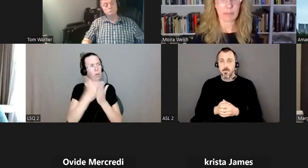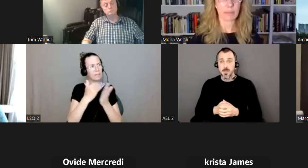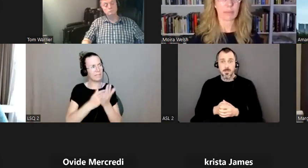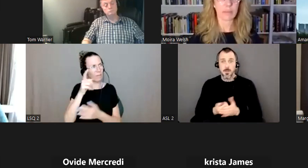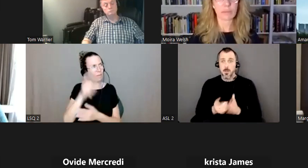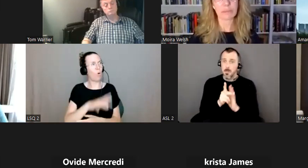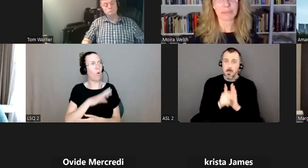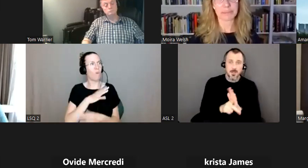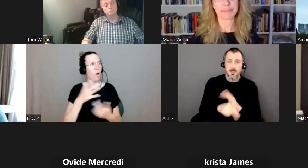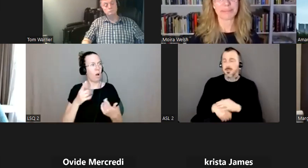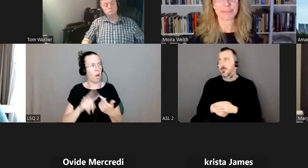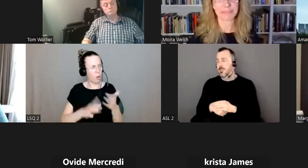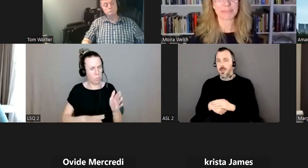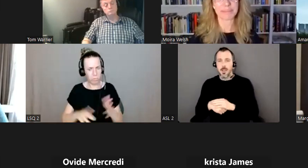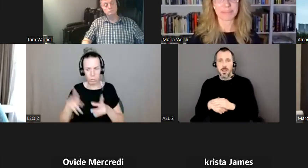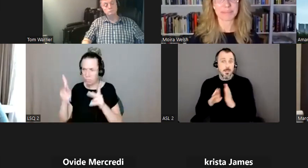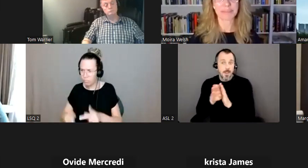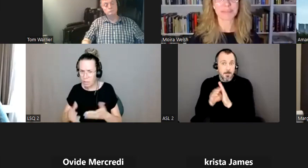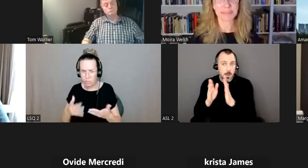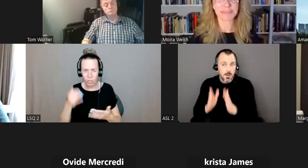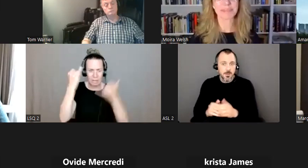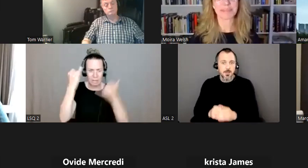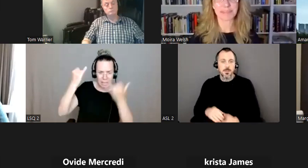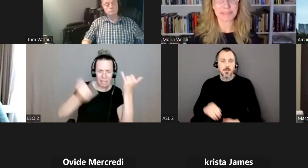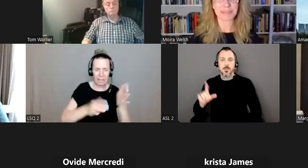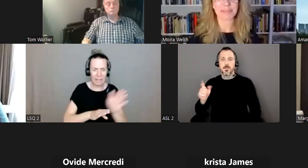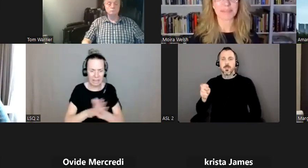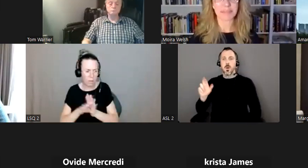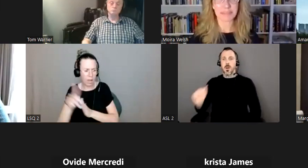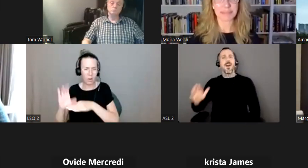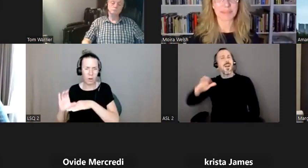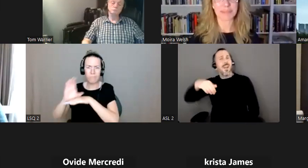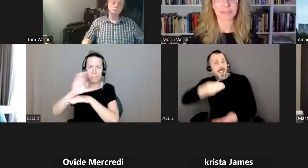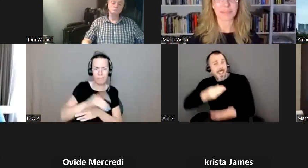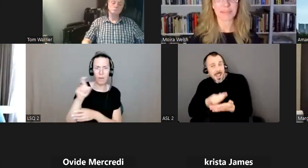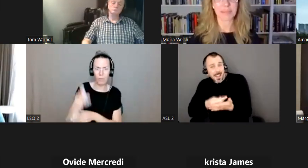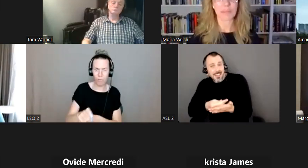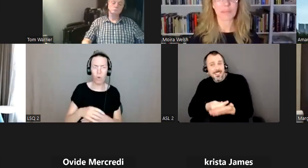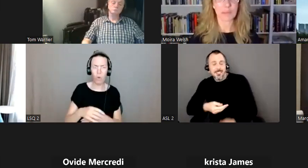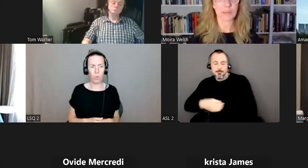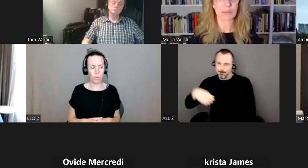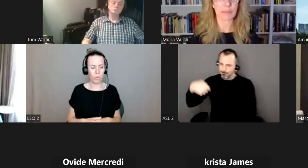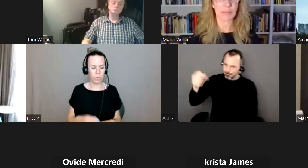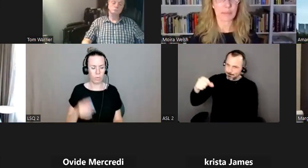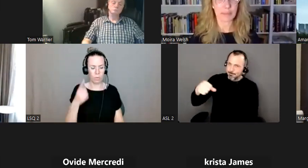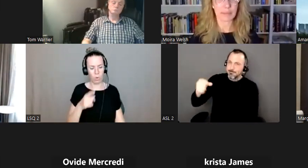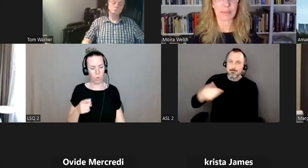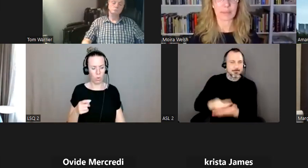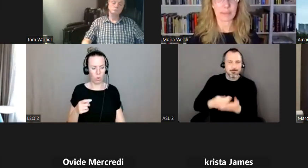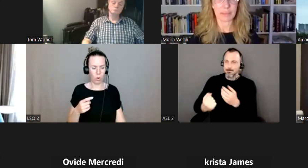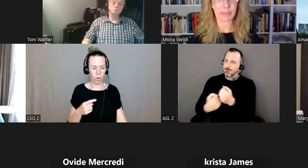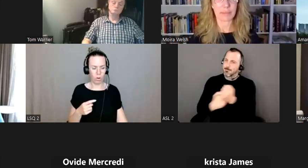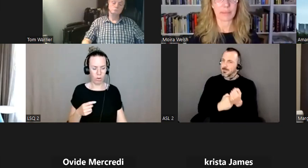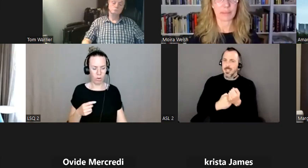developers and us. Funding, actually. Yes, exactly. And funding to influence how we live together. And there's